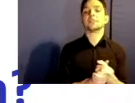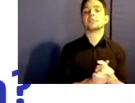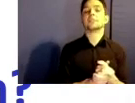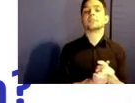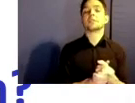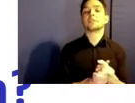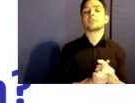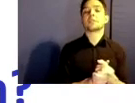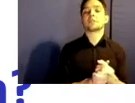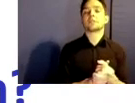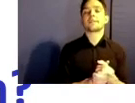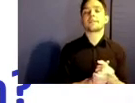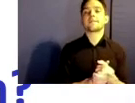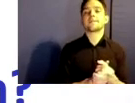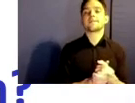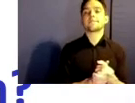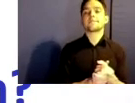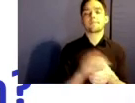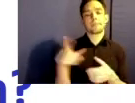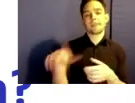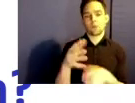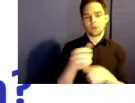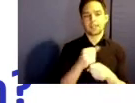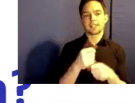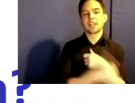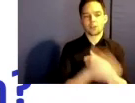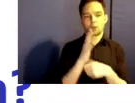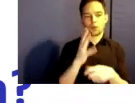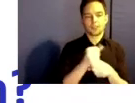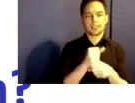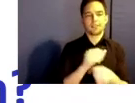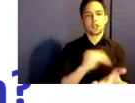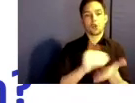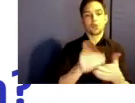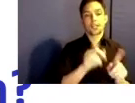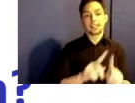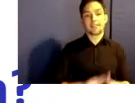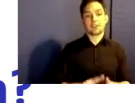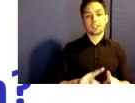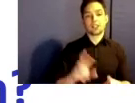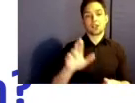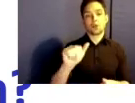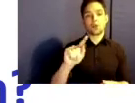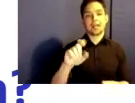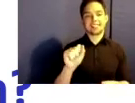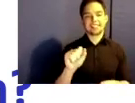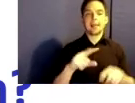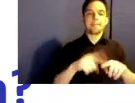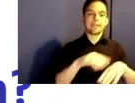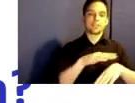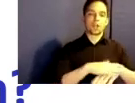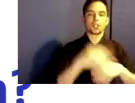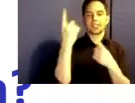get, the countries will receive doses at different rates. And this is mainly based on consideration